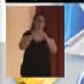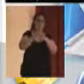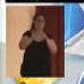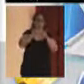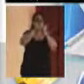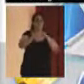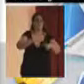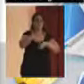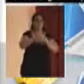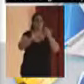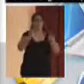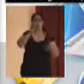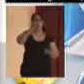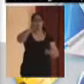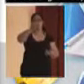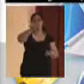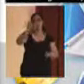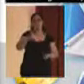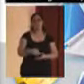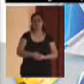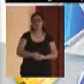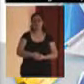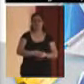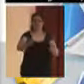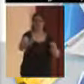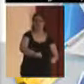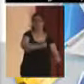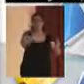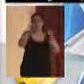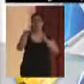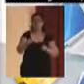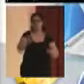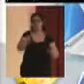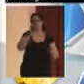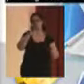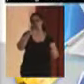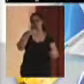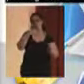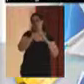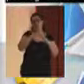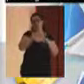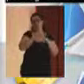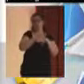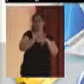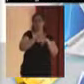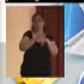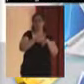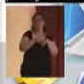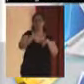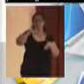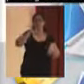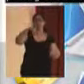are in format EPUB, and therefore they are protected with something called Digital